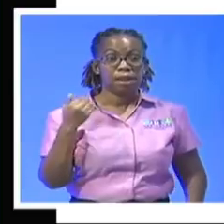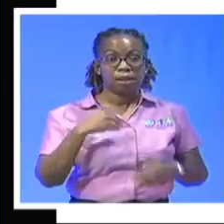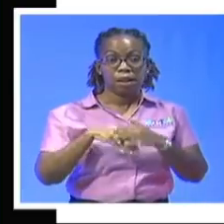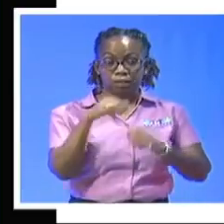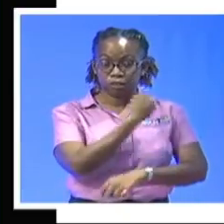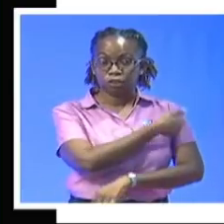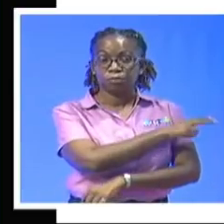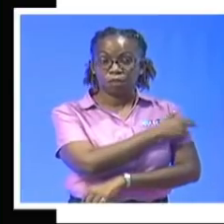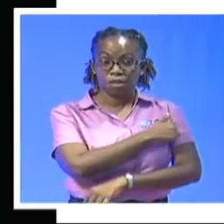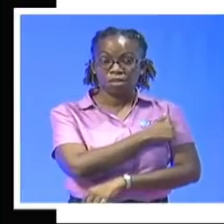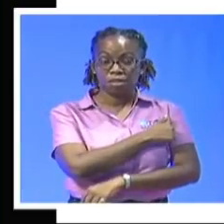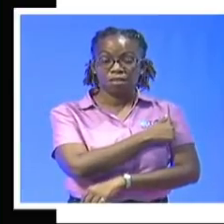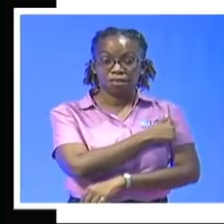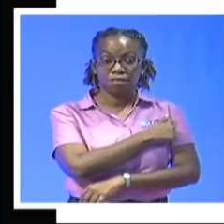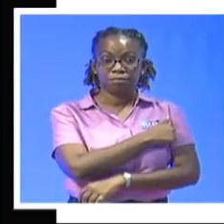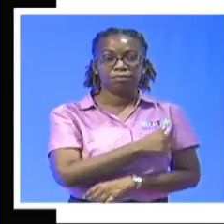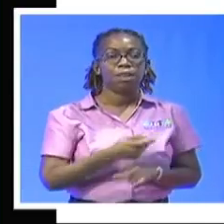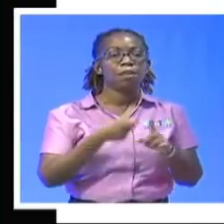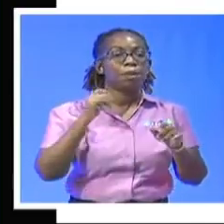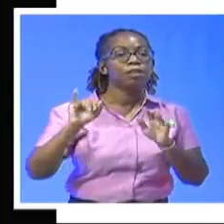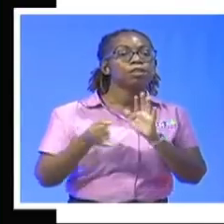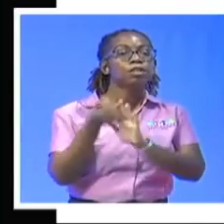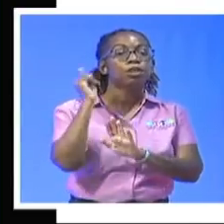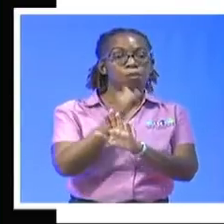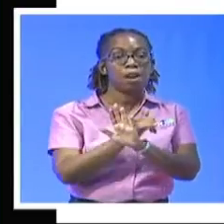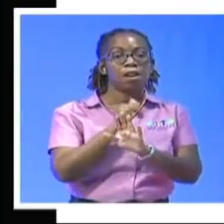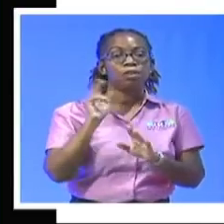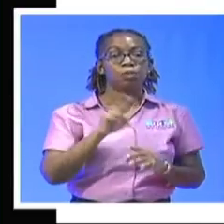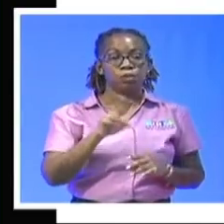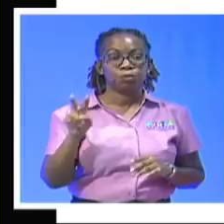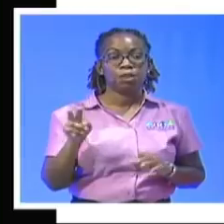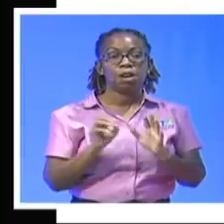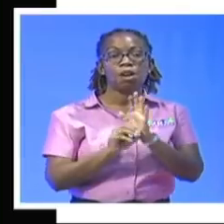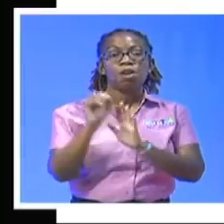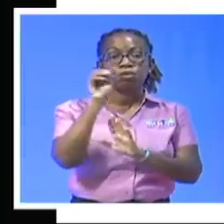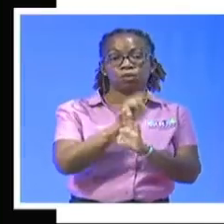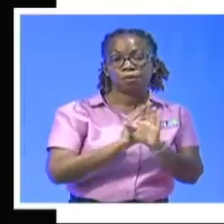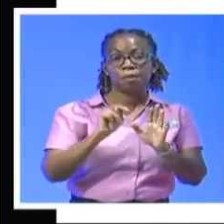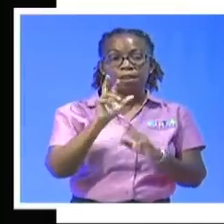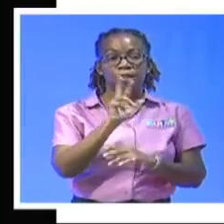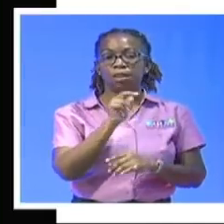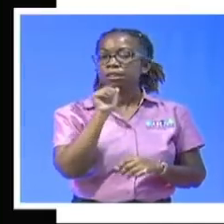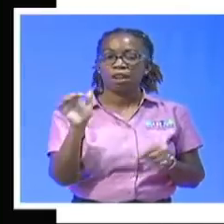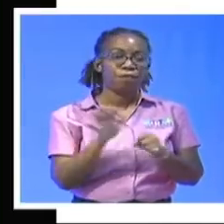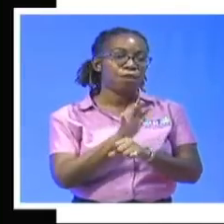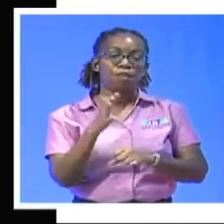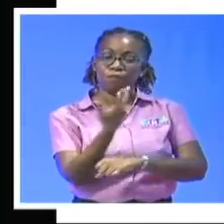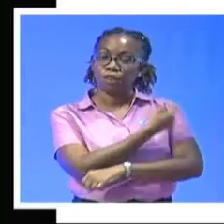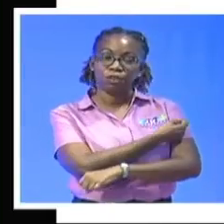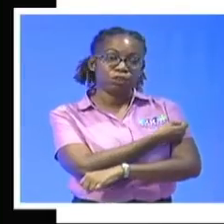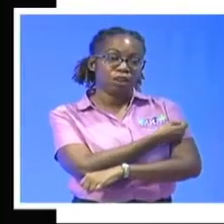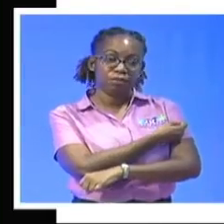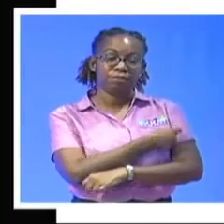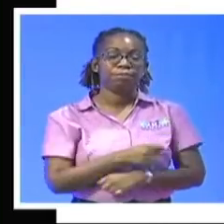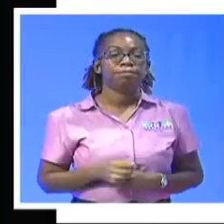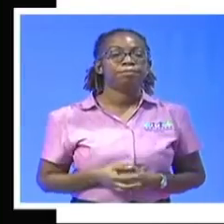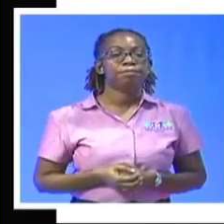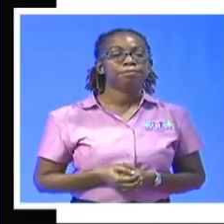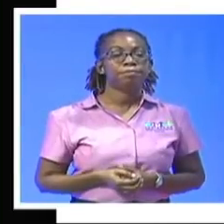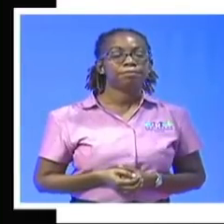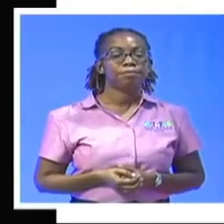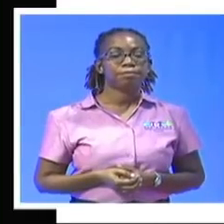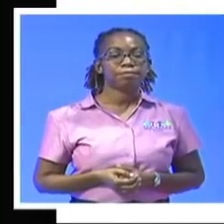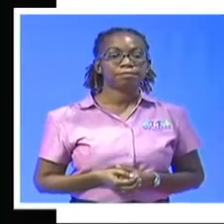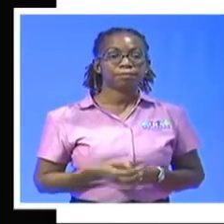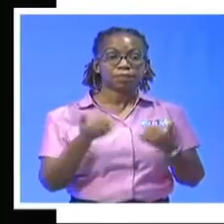care between July 22nd and November 3rd have in fact not been fully vaccinated. We're going to move directly